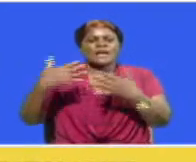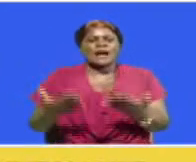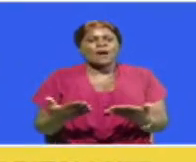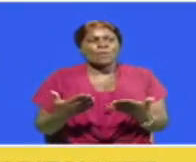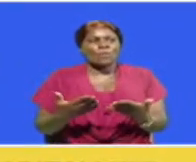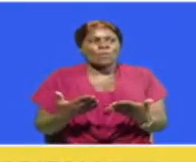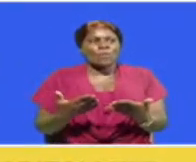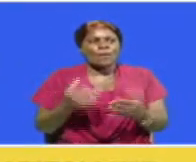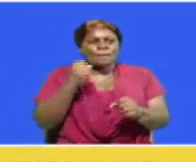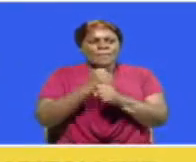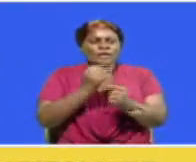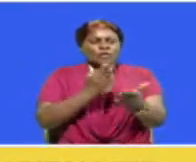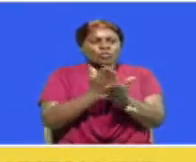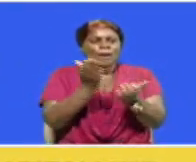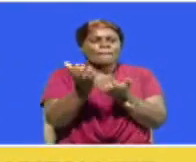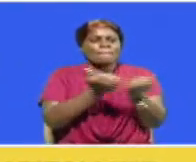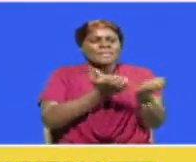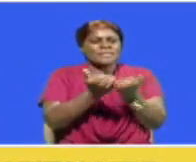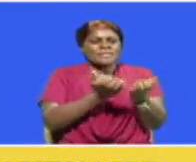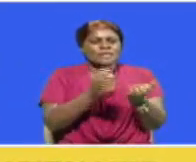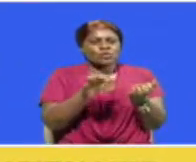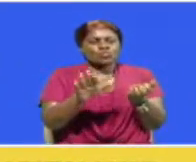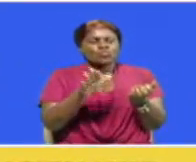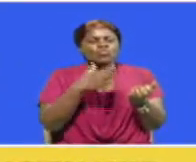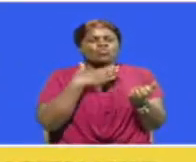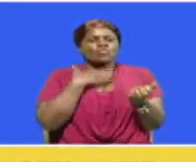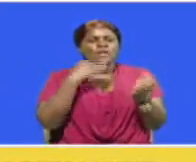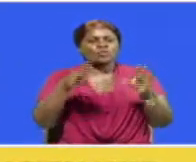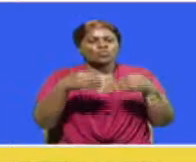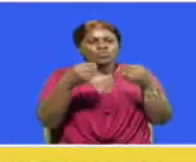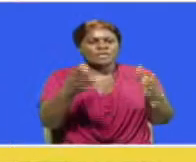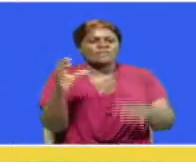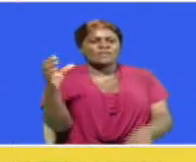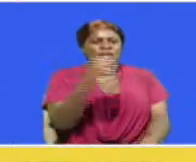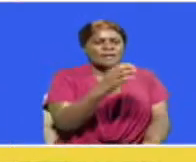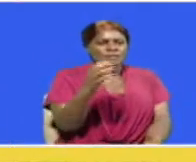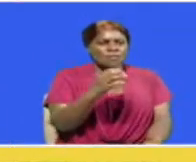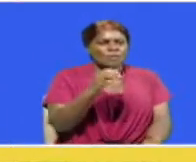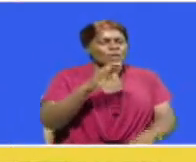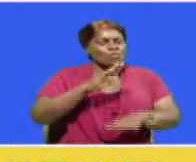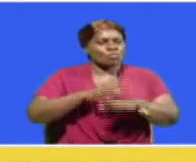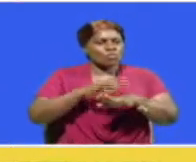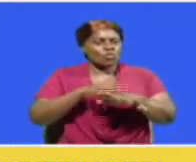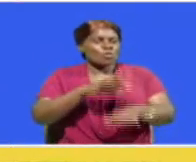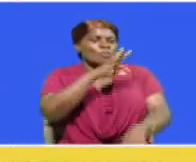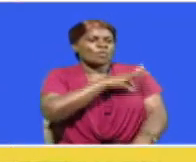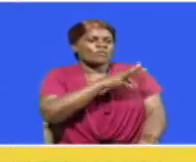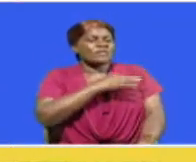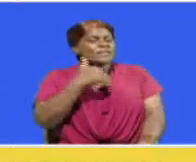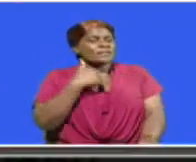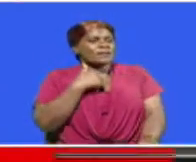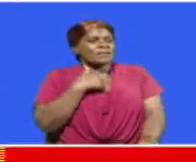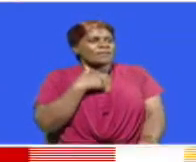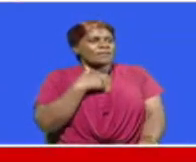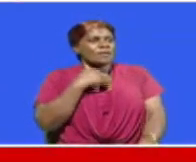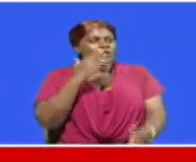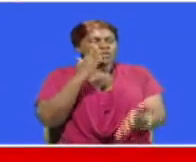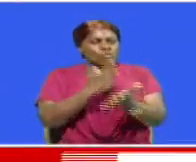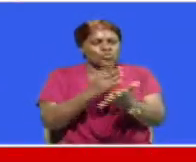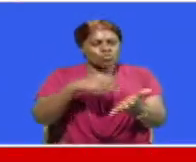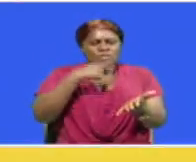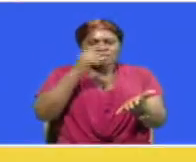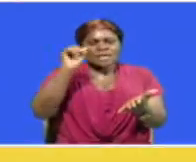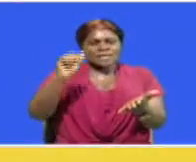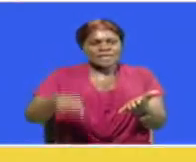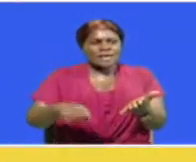to then make sure that this transaction that you're then putting out there to the customer is a profitable transaction, okay? So as much as we're saying,